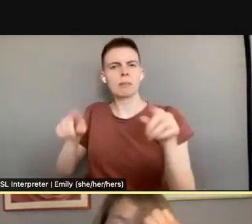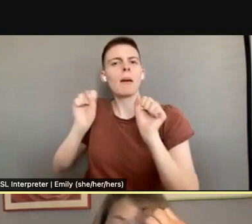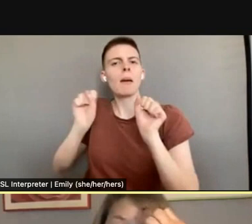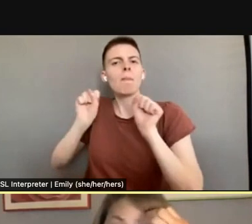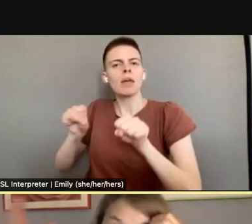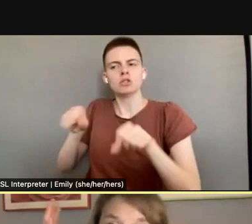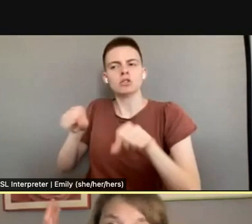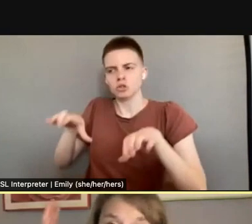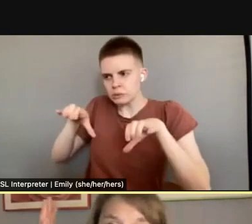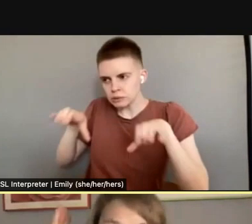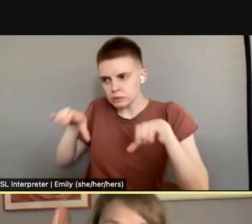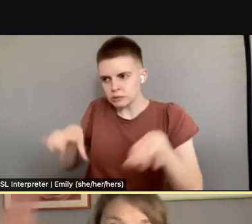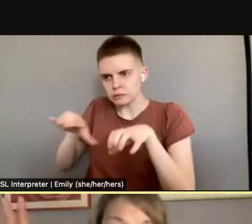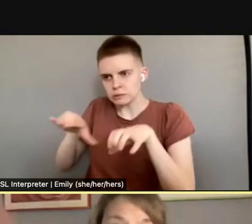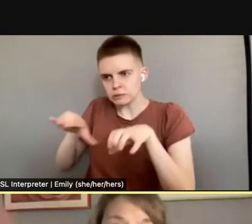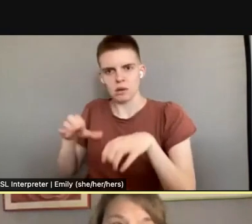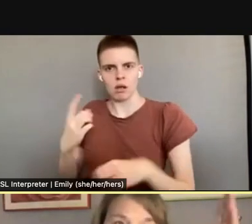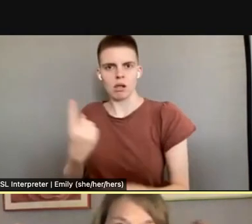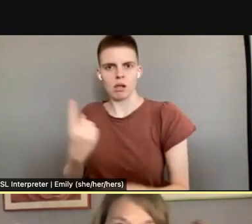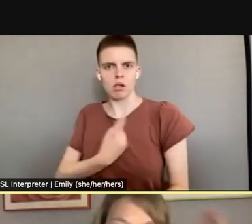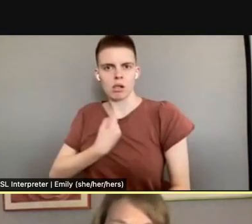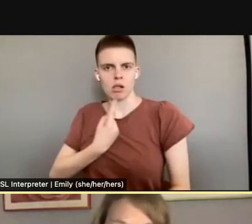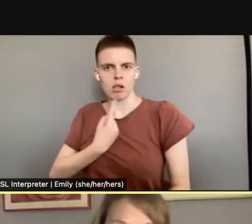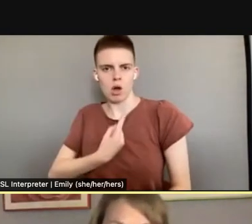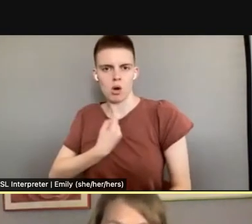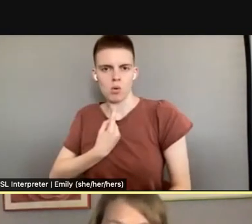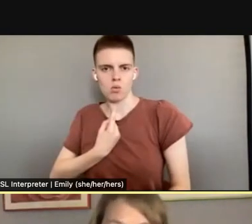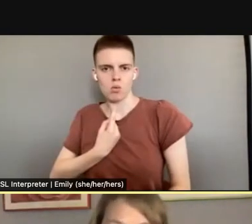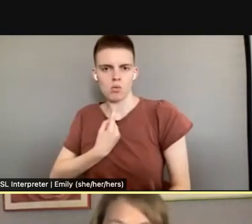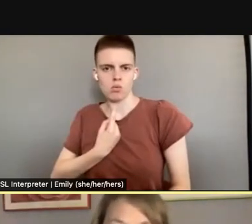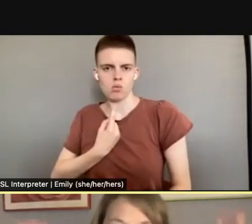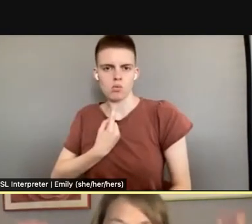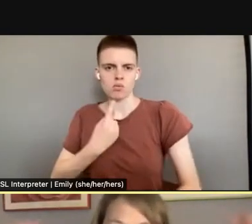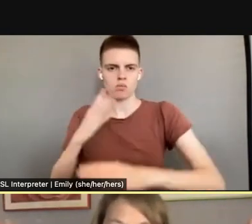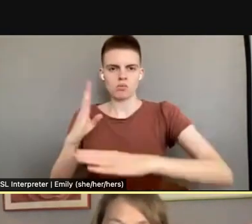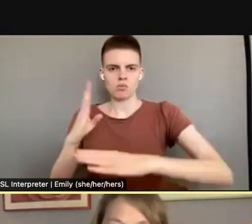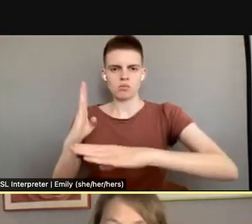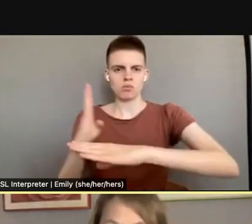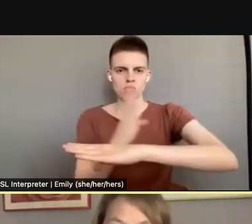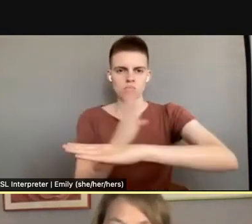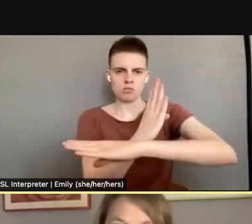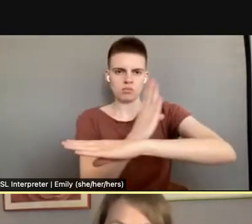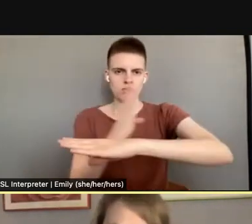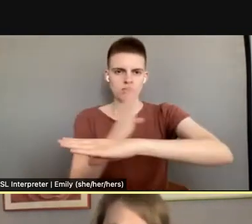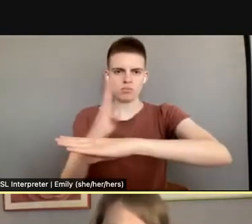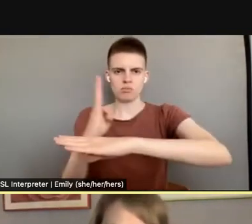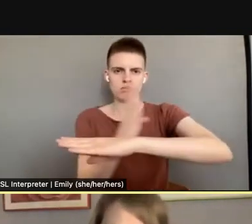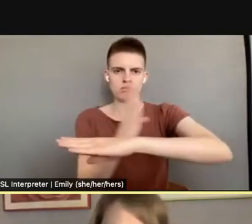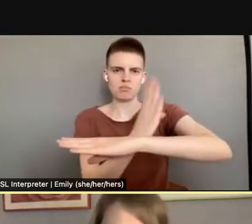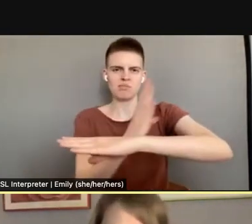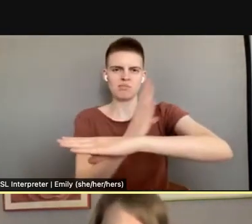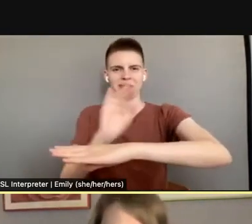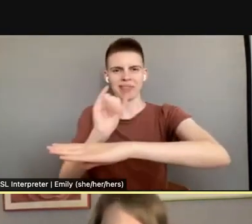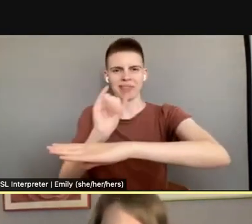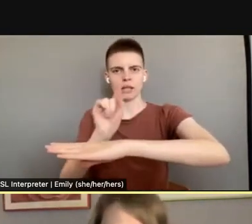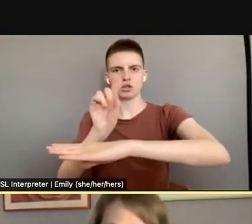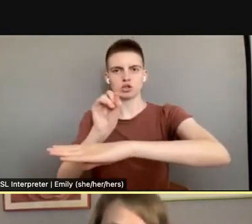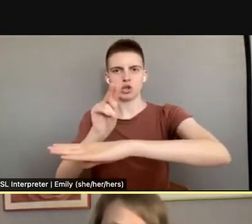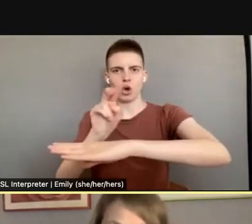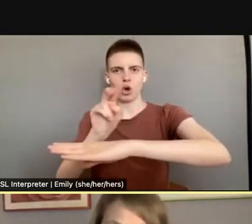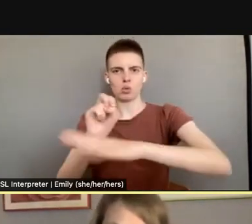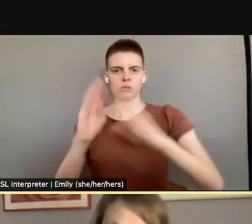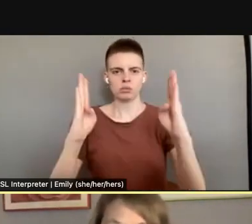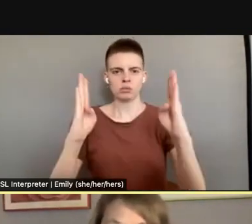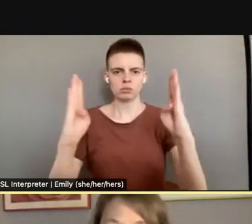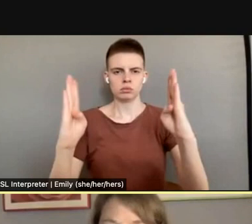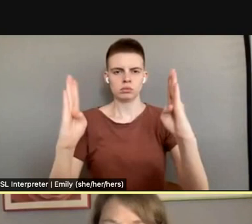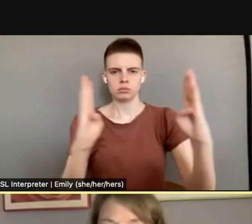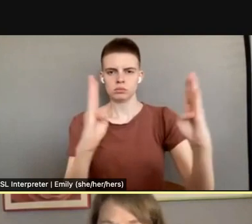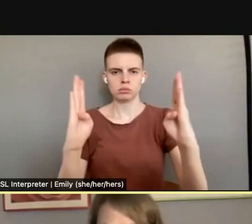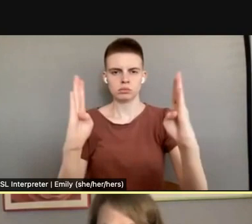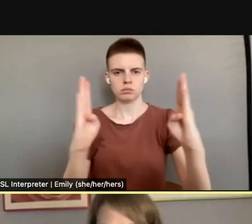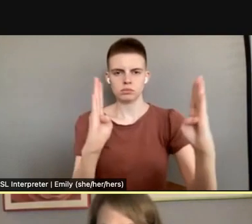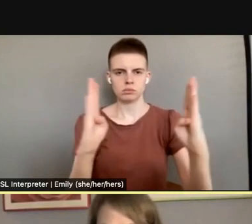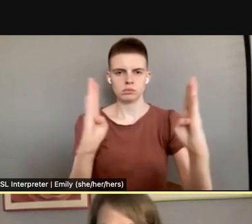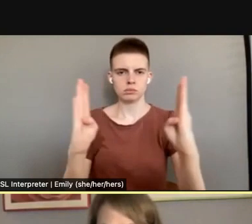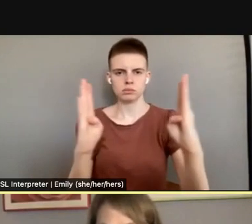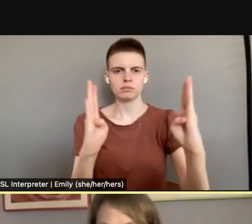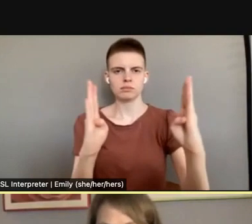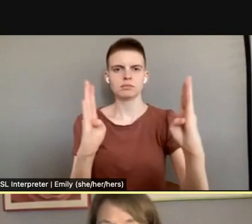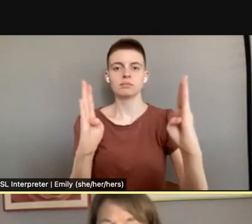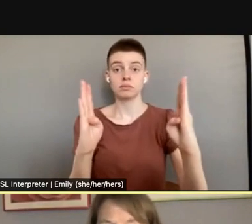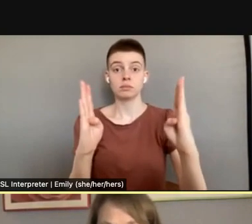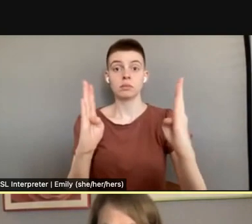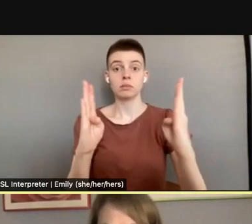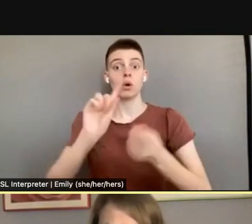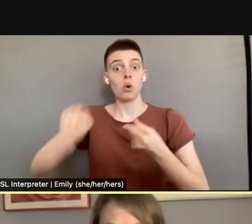So somewhere between full support and full independence is the zone of proximal development. And that's where learning